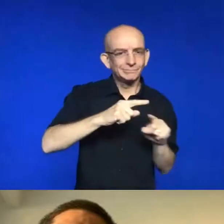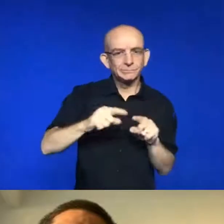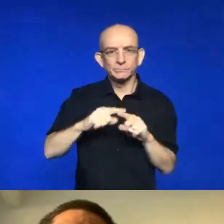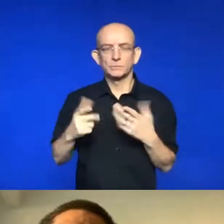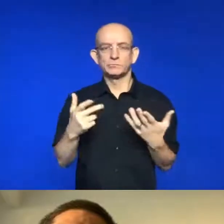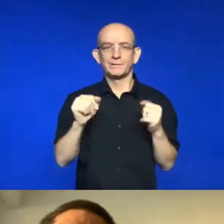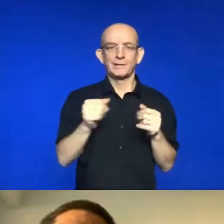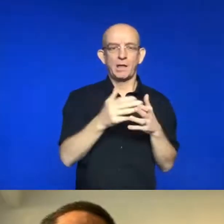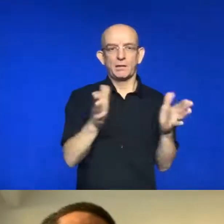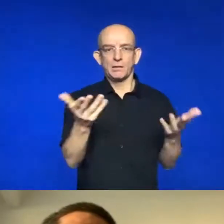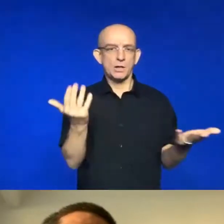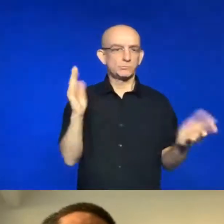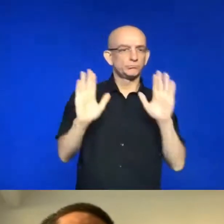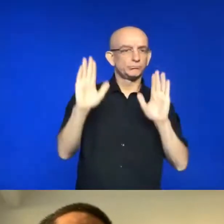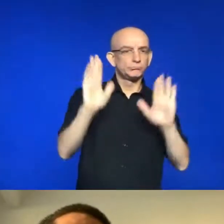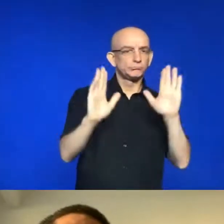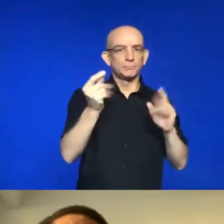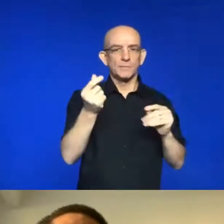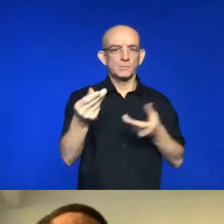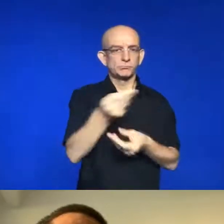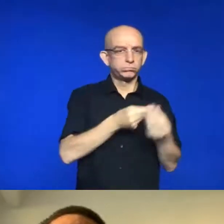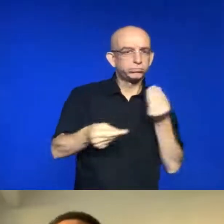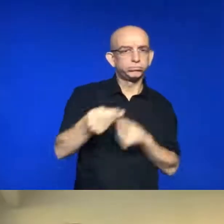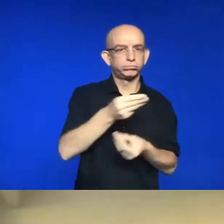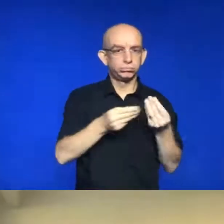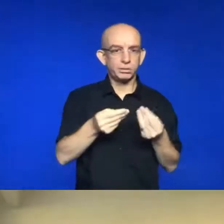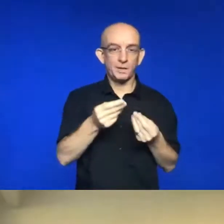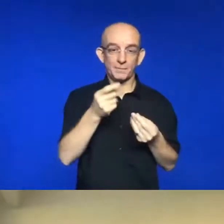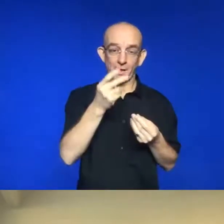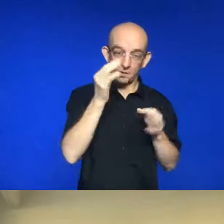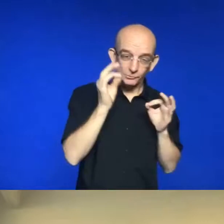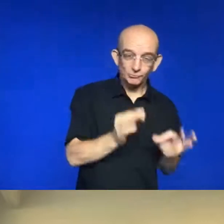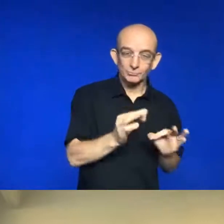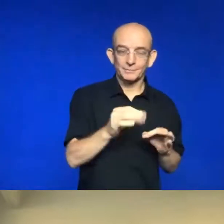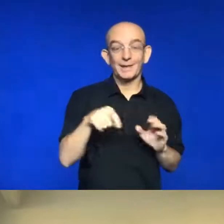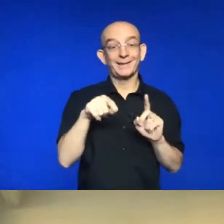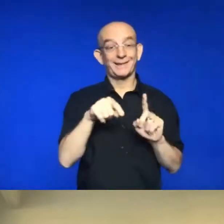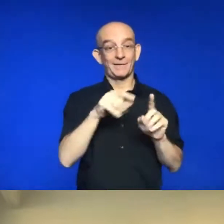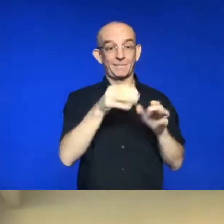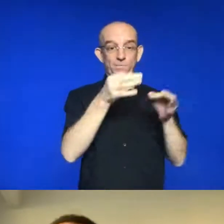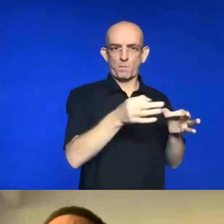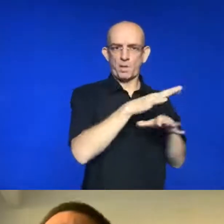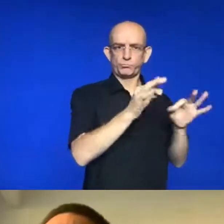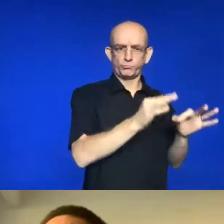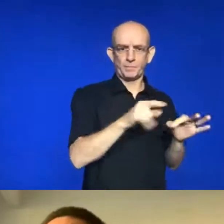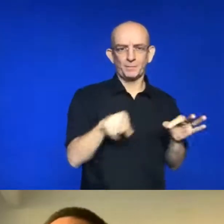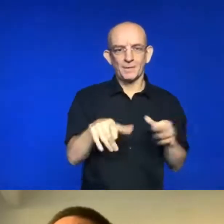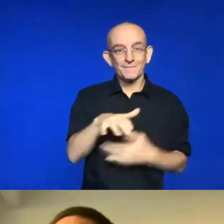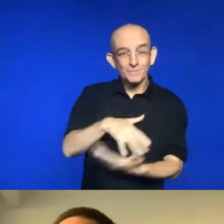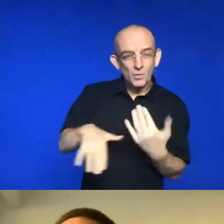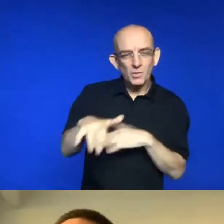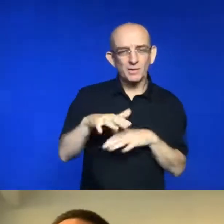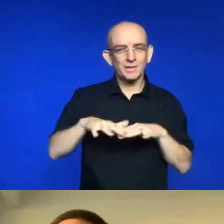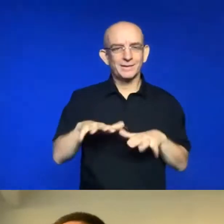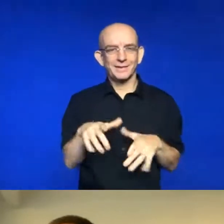is really an important element, is that when you support in the formal sector, you can channel fund through the